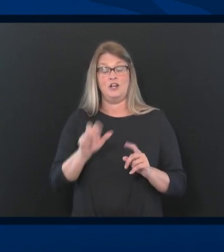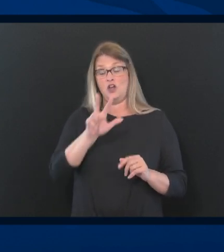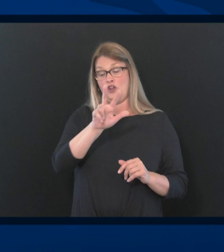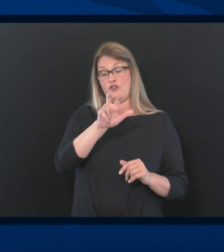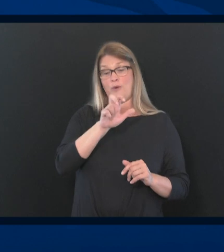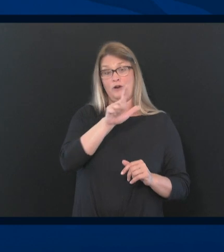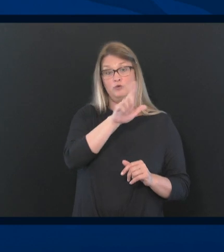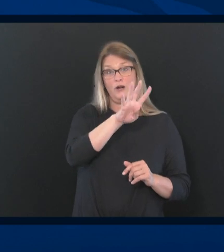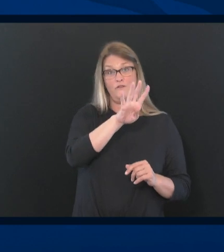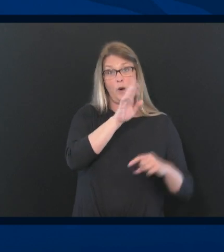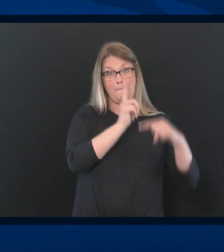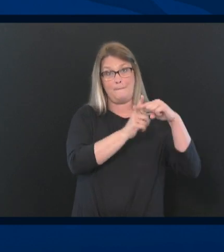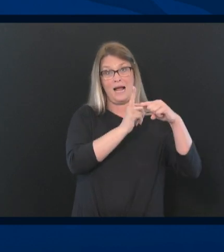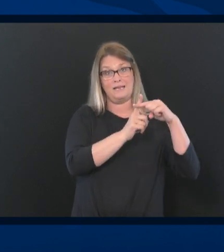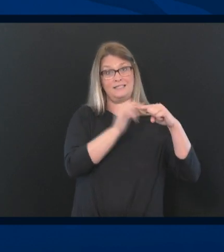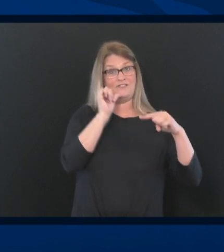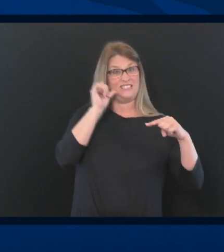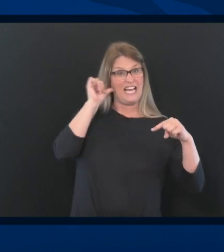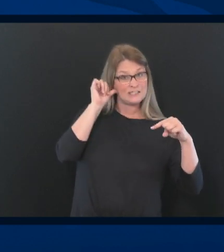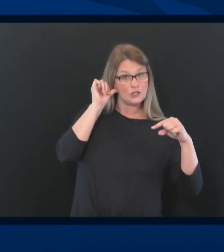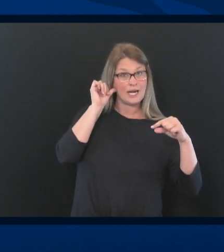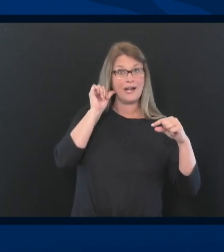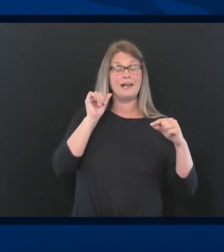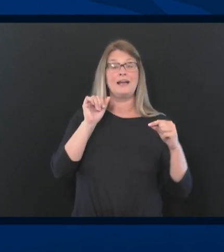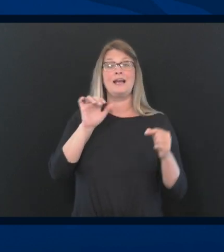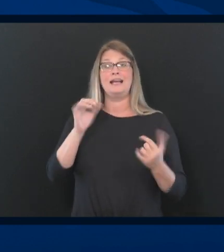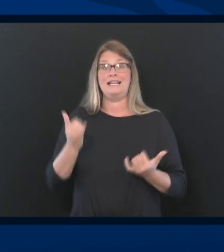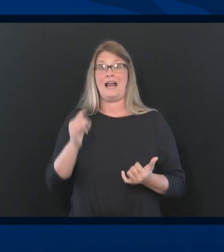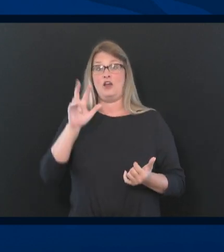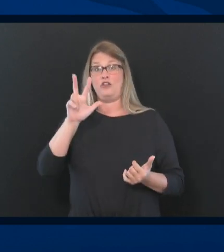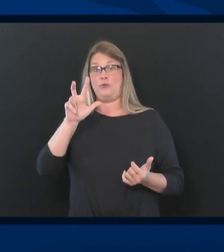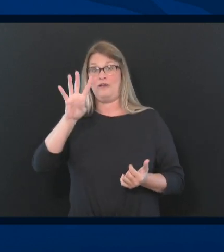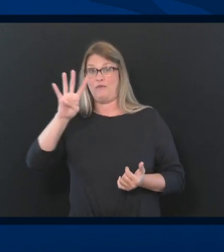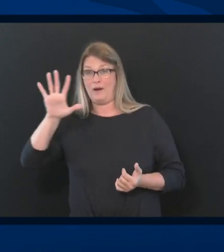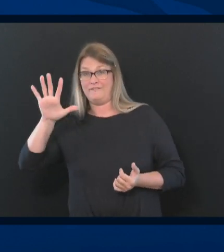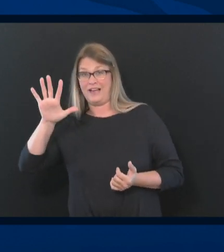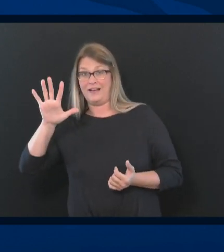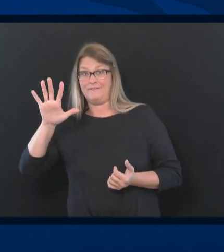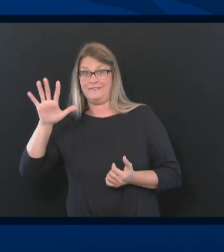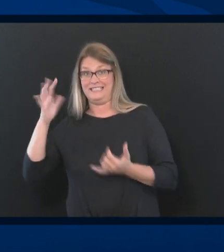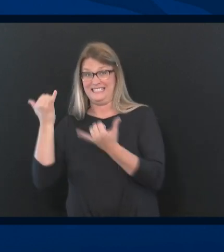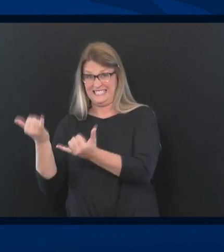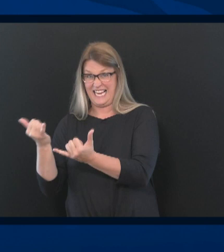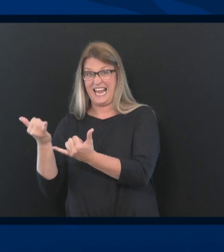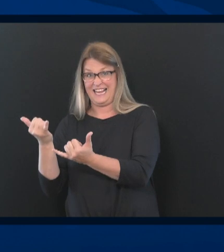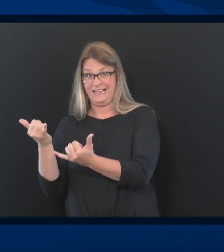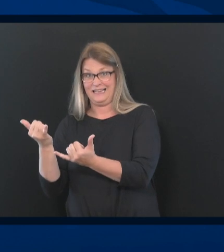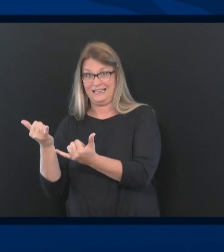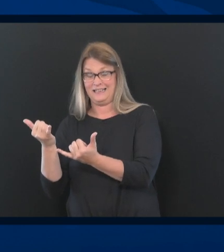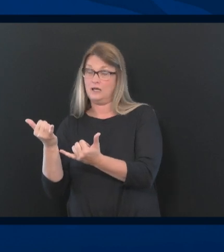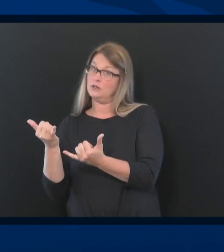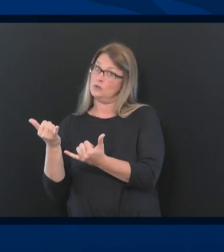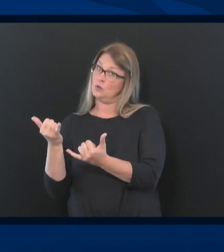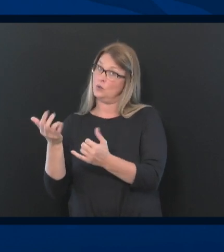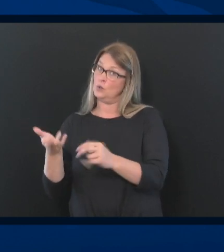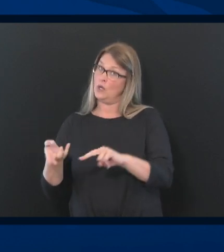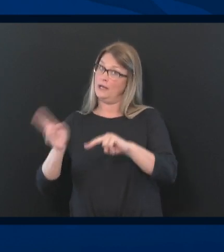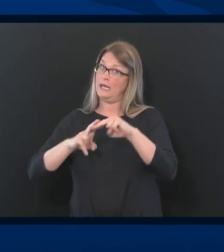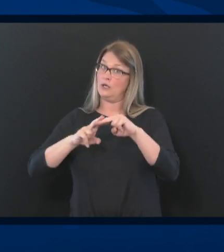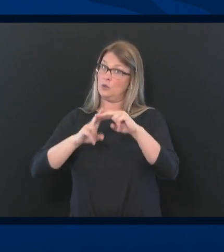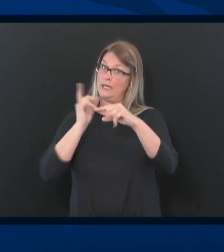324 positives as of yesterday to 345 as of today is an increase